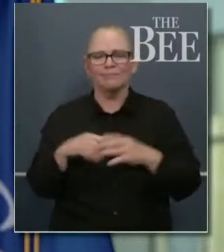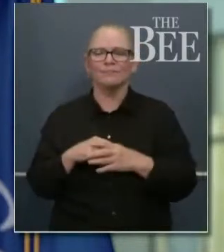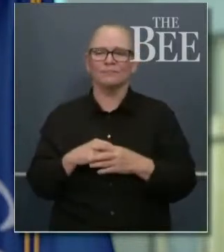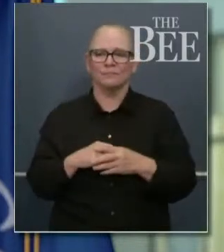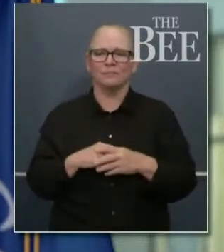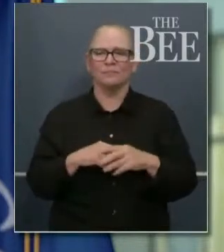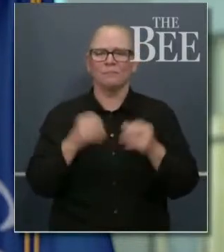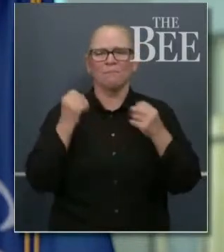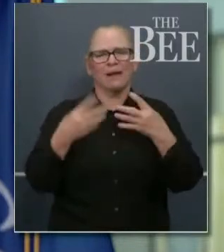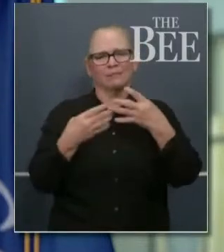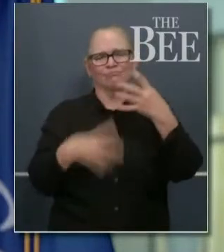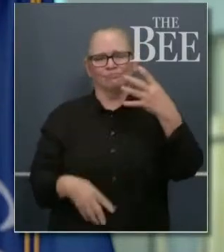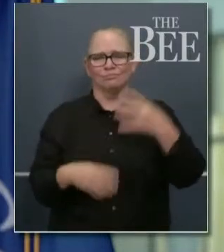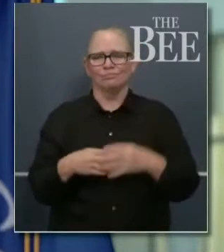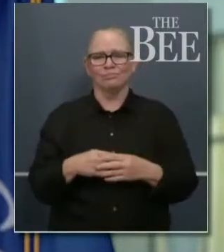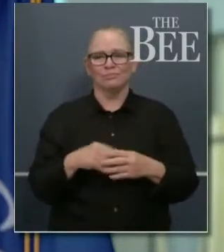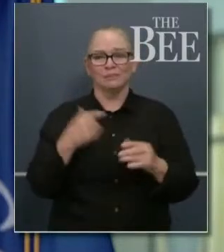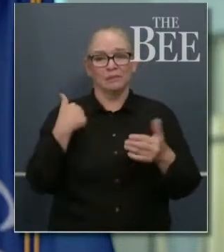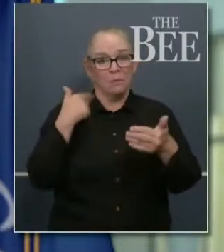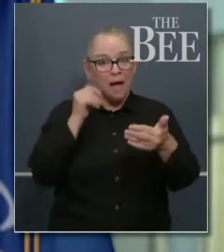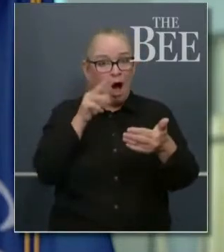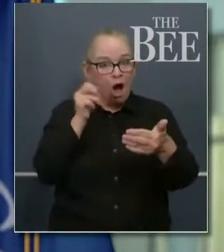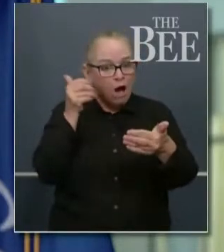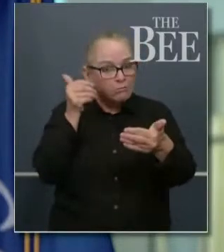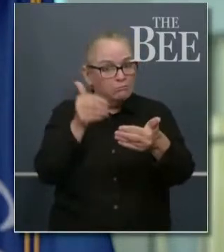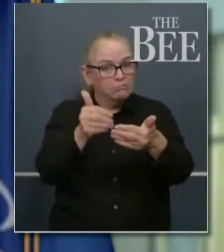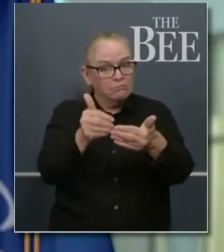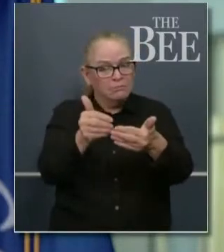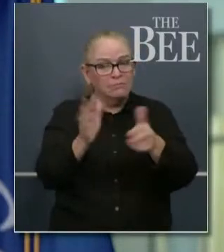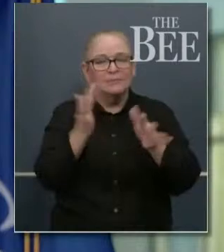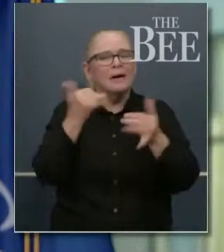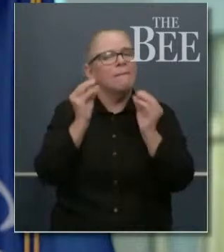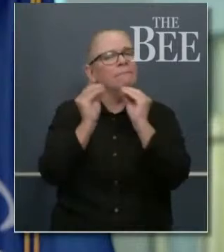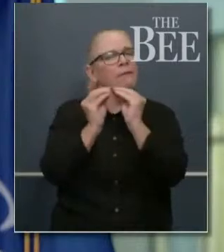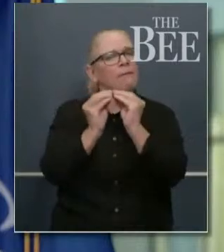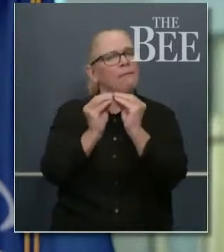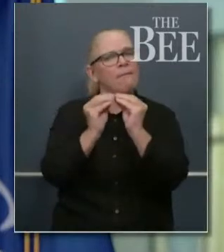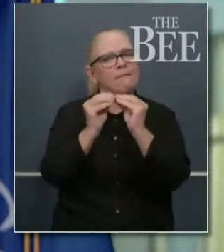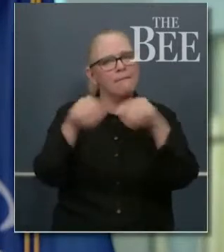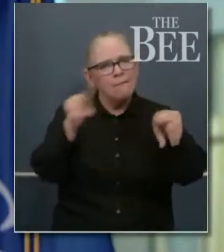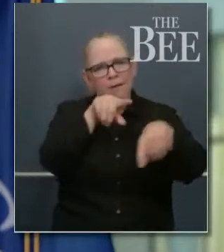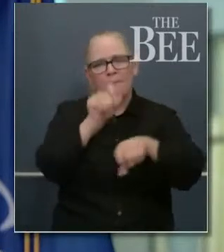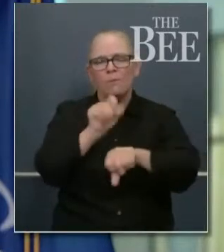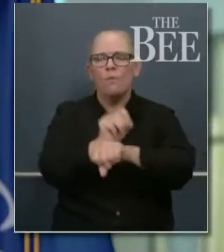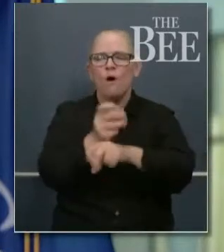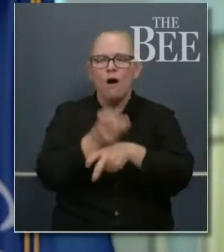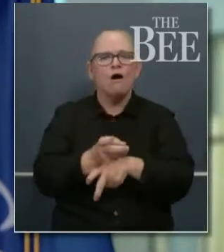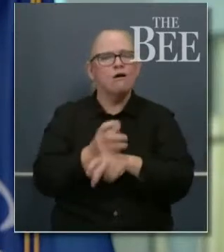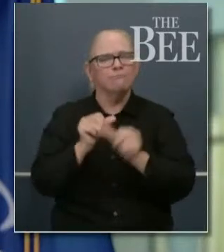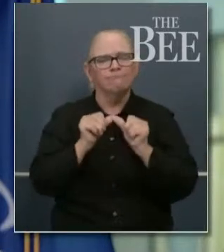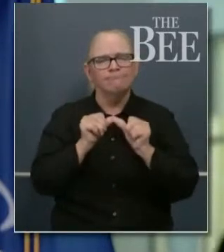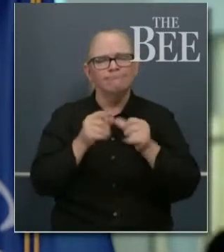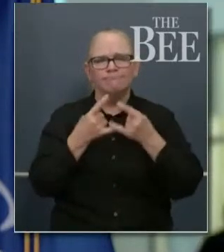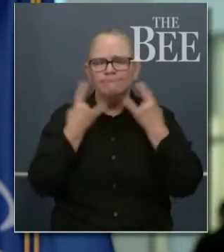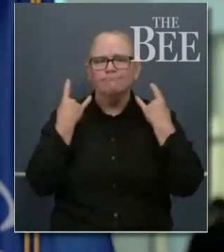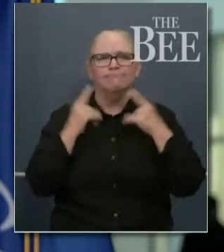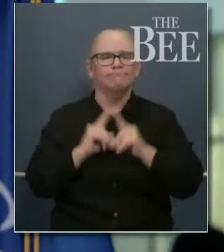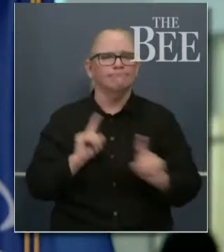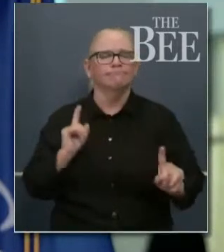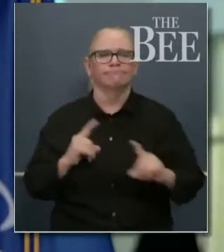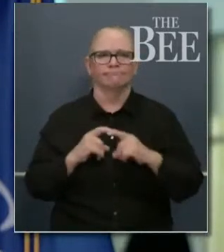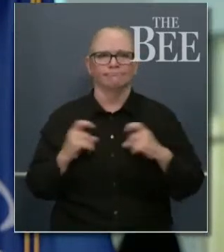that moment as we see a substantial reduction in the spread of this virus. Nico Savage, Mercury